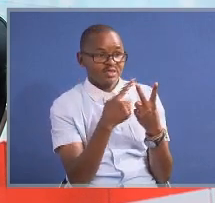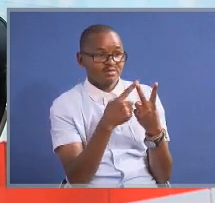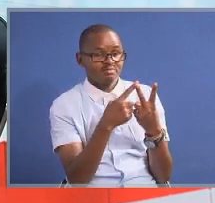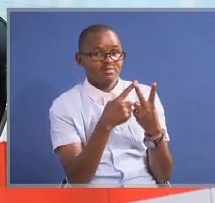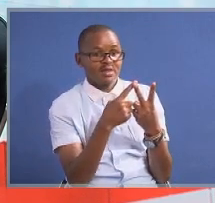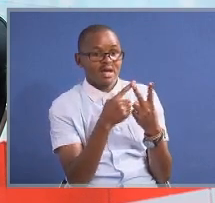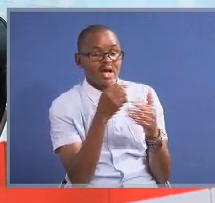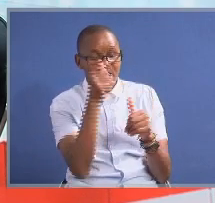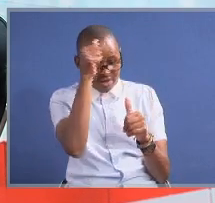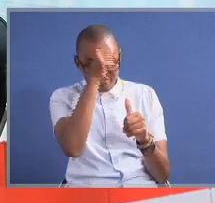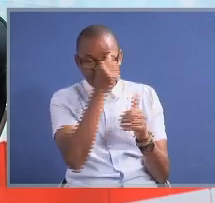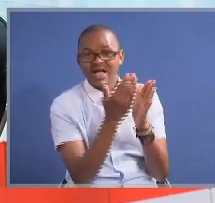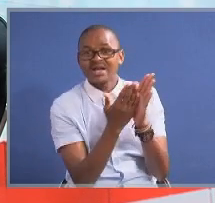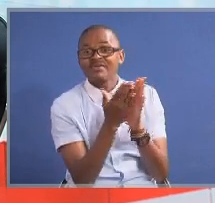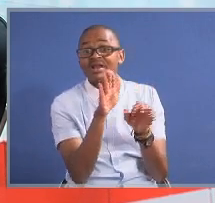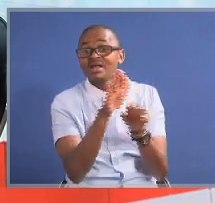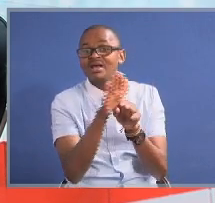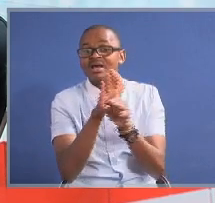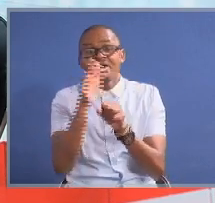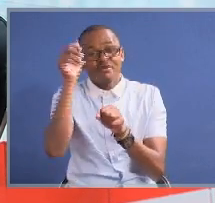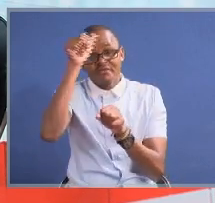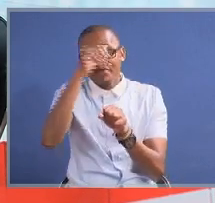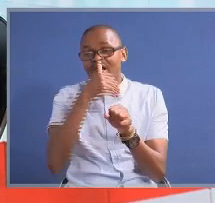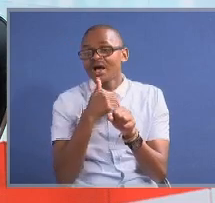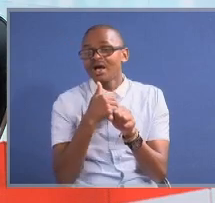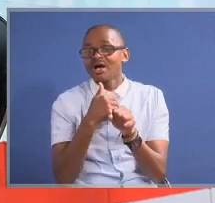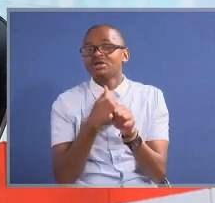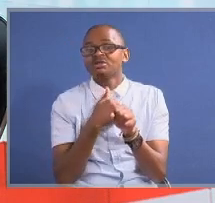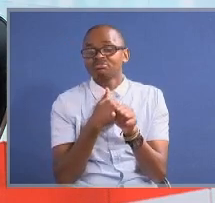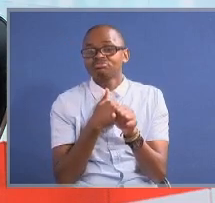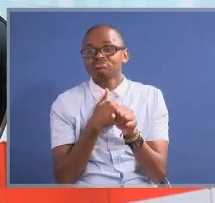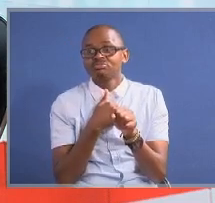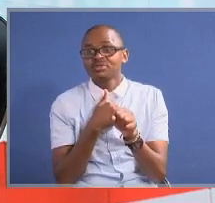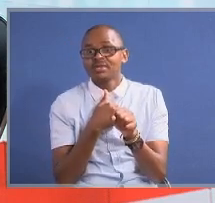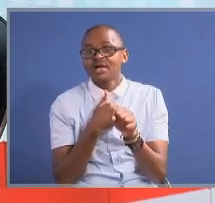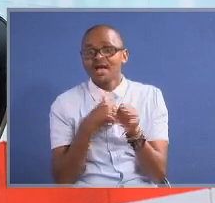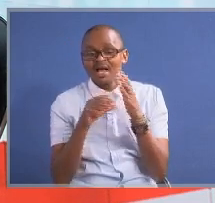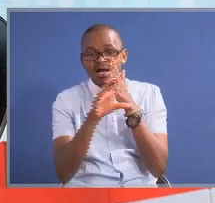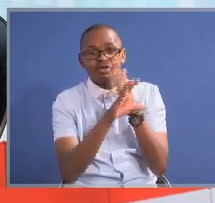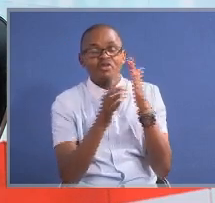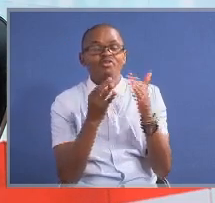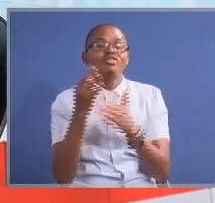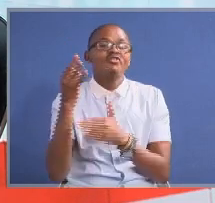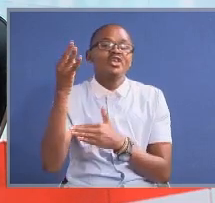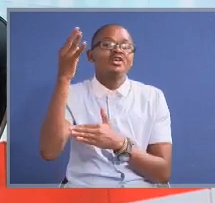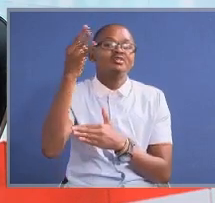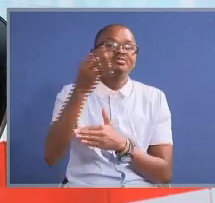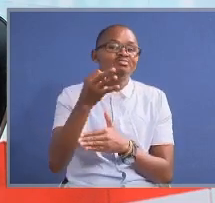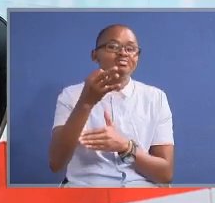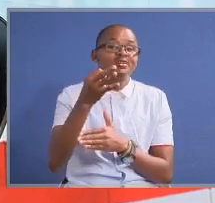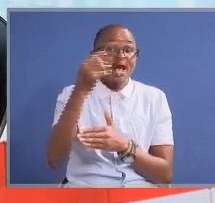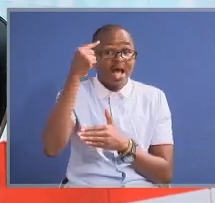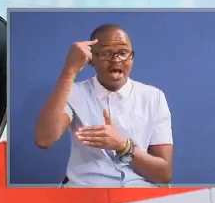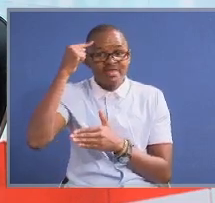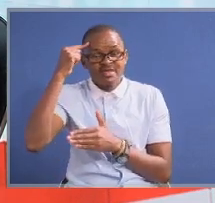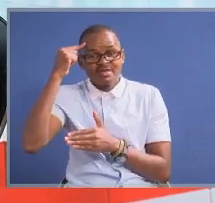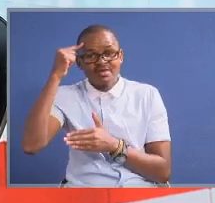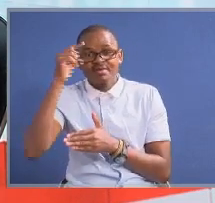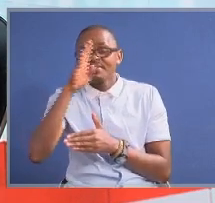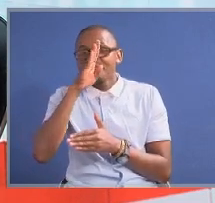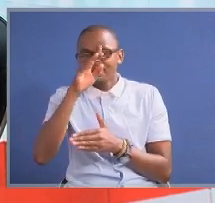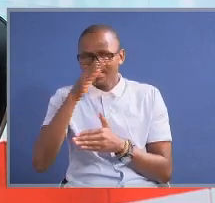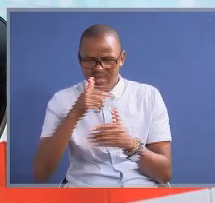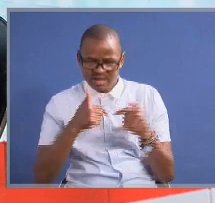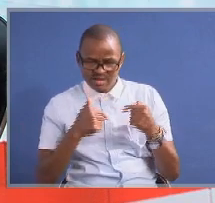know, Africa has developed much. And Africa has always been referred to as a continent of the future. Mm-hmm. And I think, you know, being